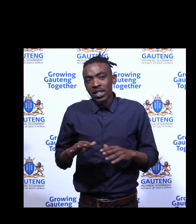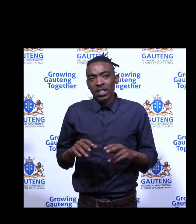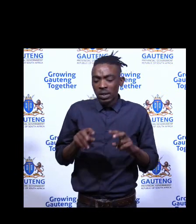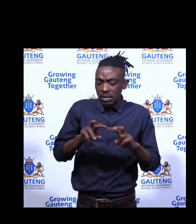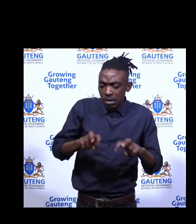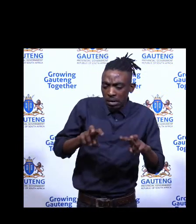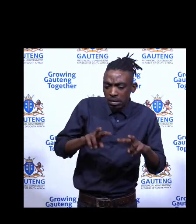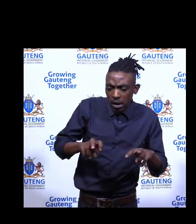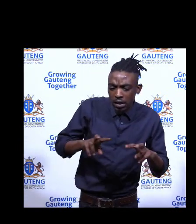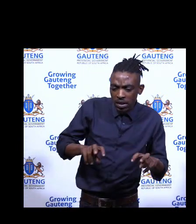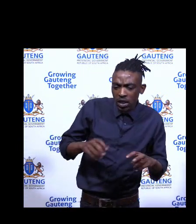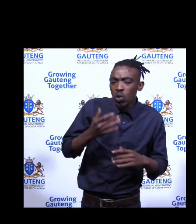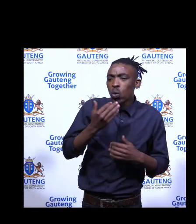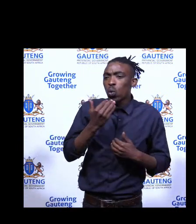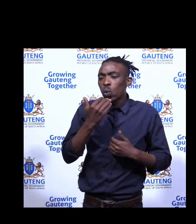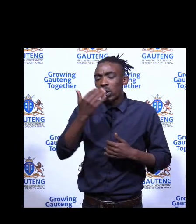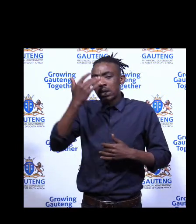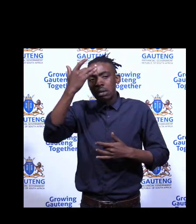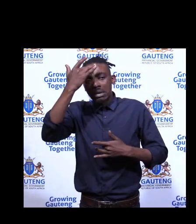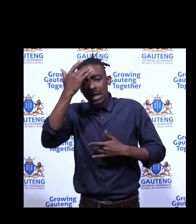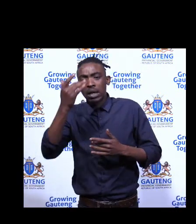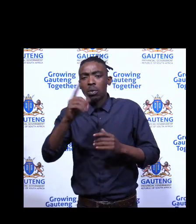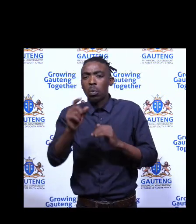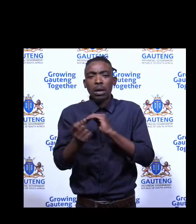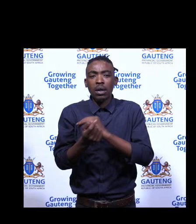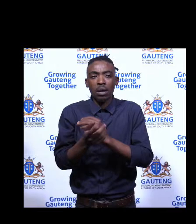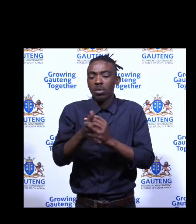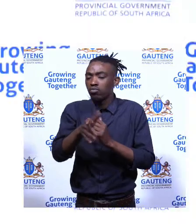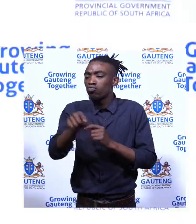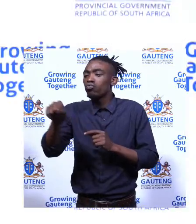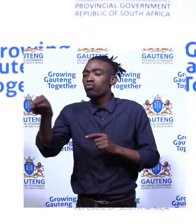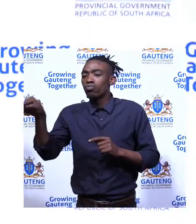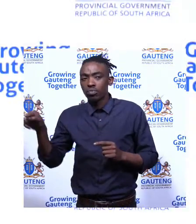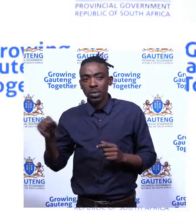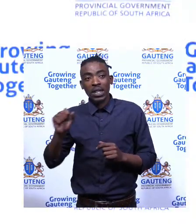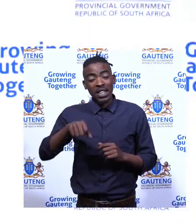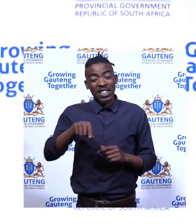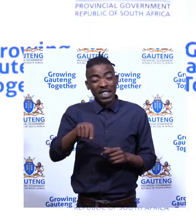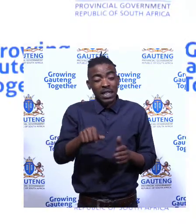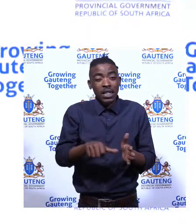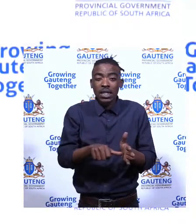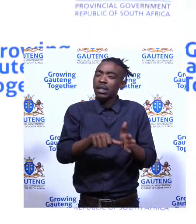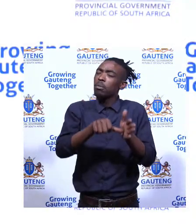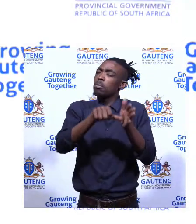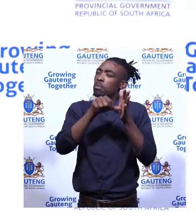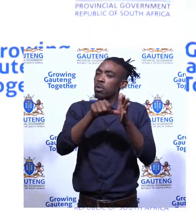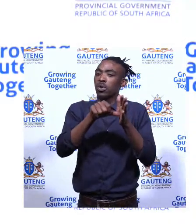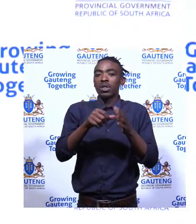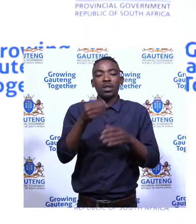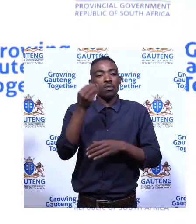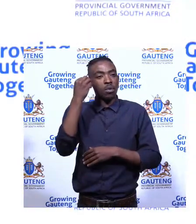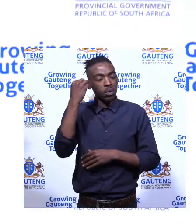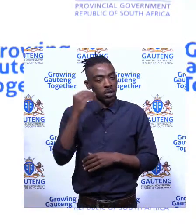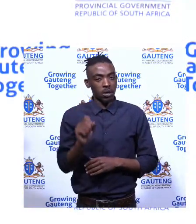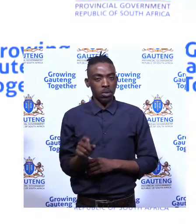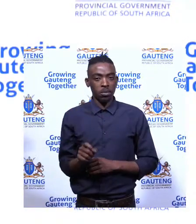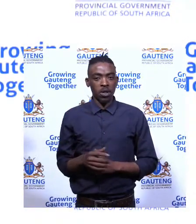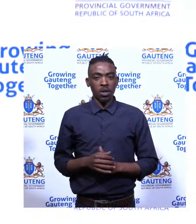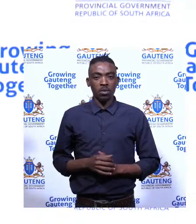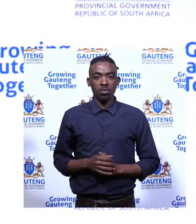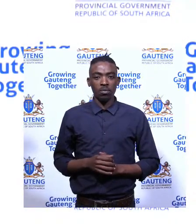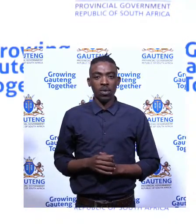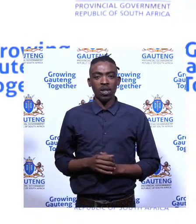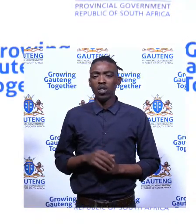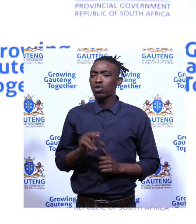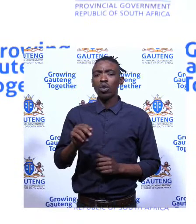significant surge, under the current levels of lockdown. That is an extremely important piece of information, not only for modeling, but